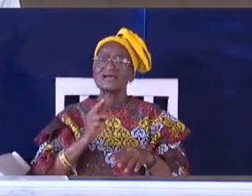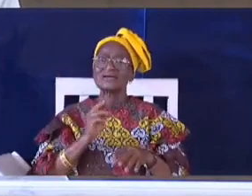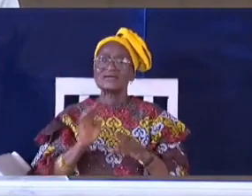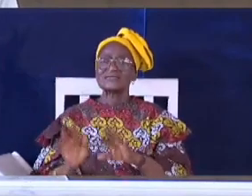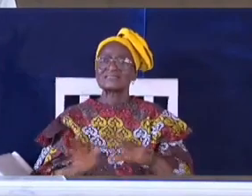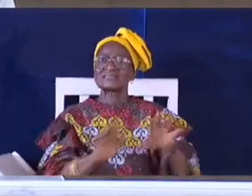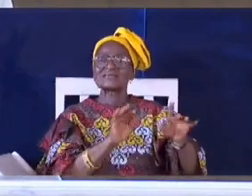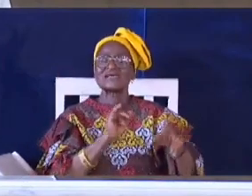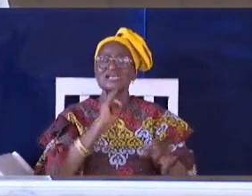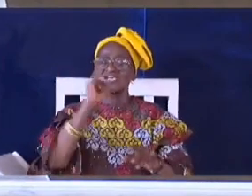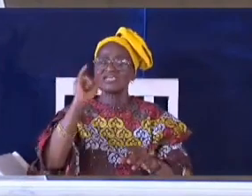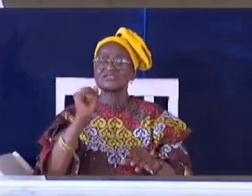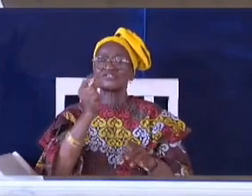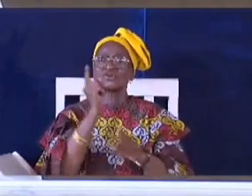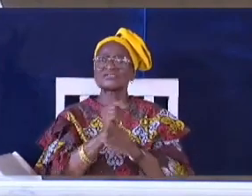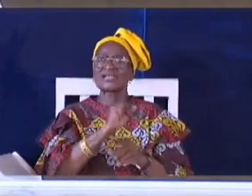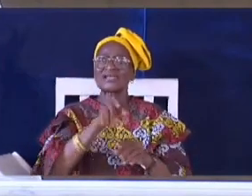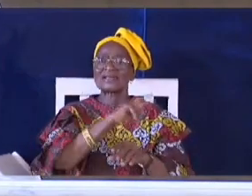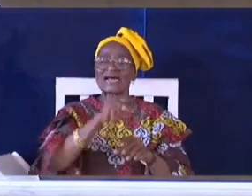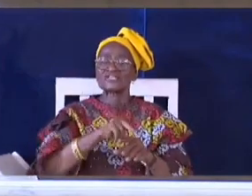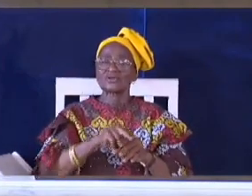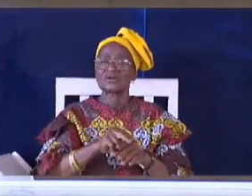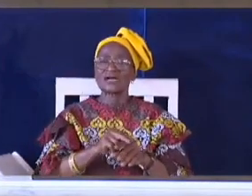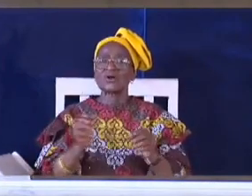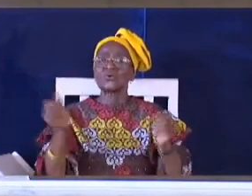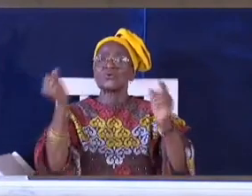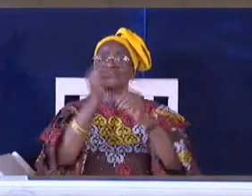a natural formation of water.